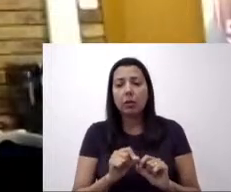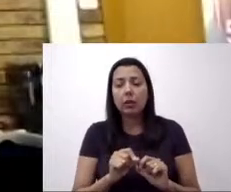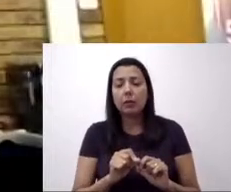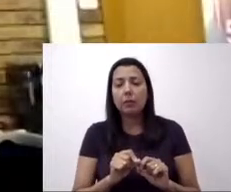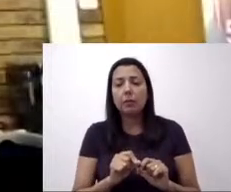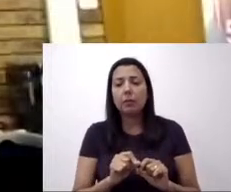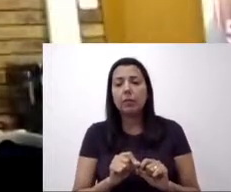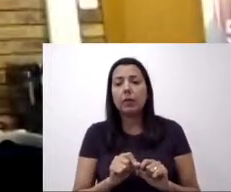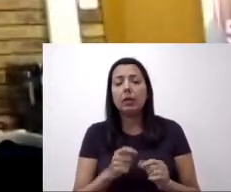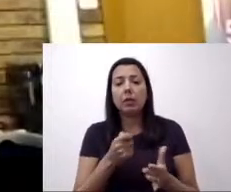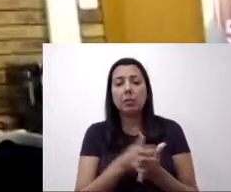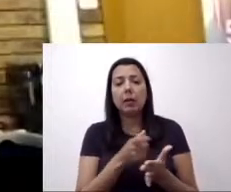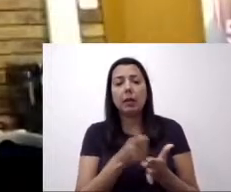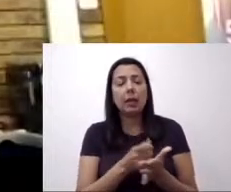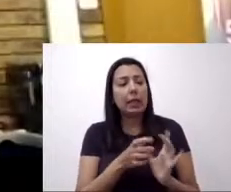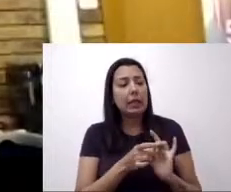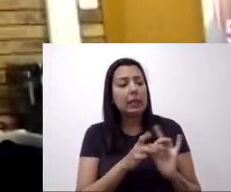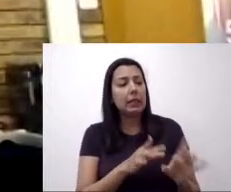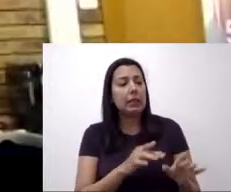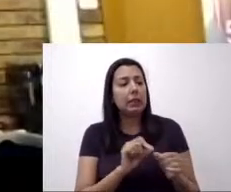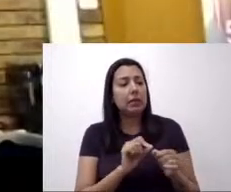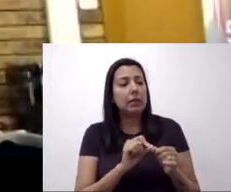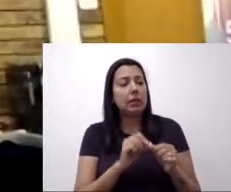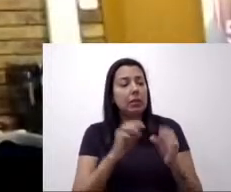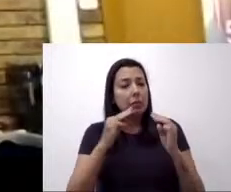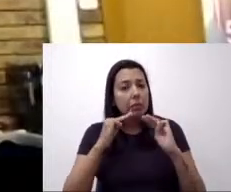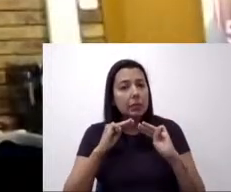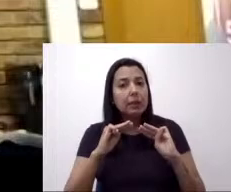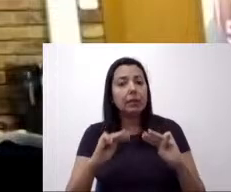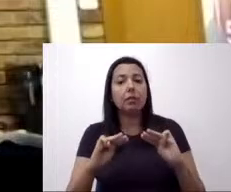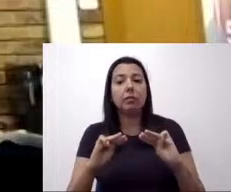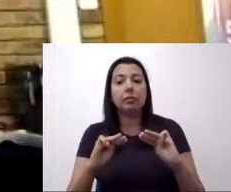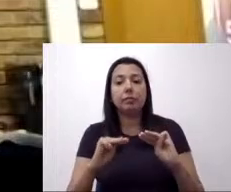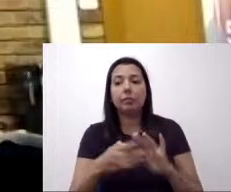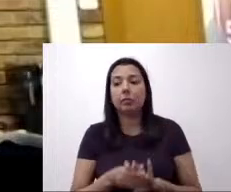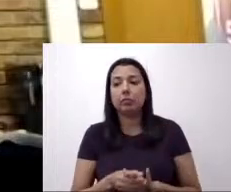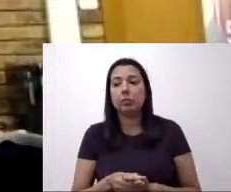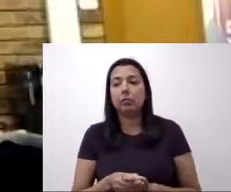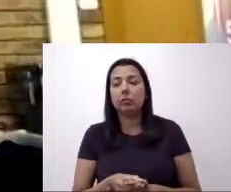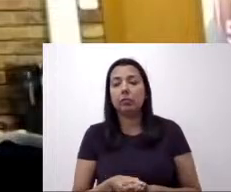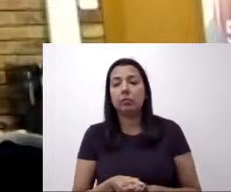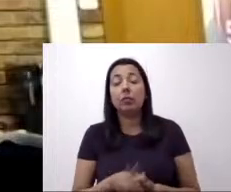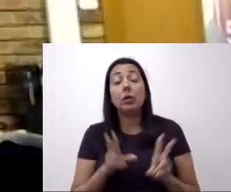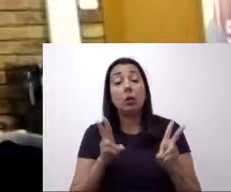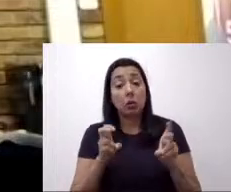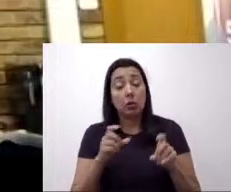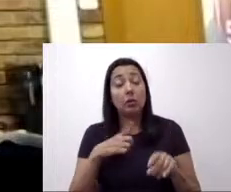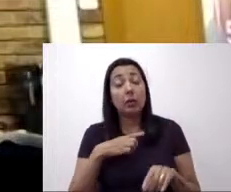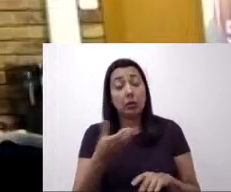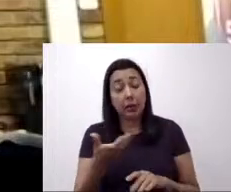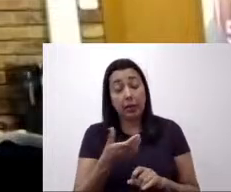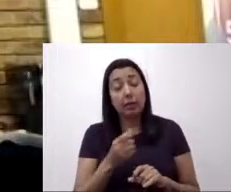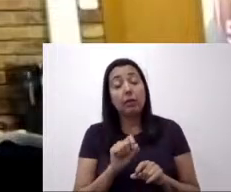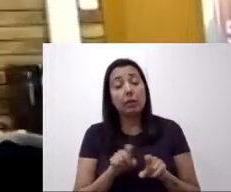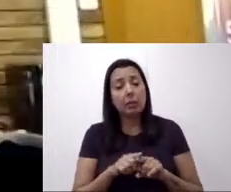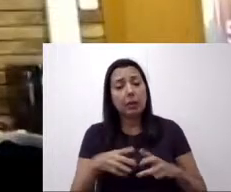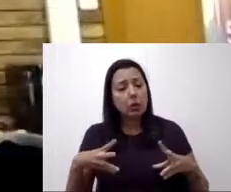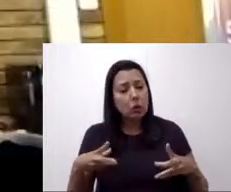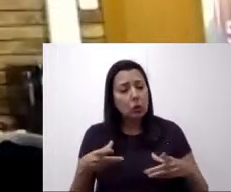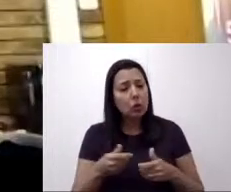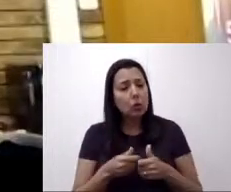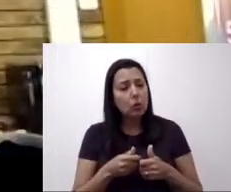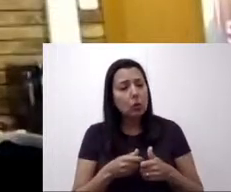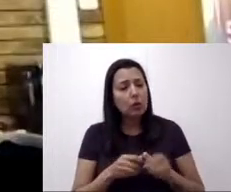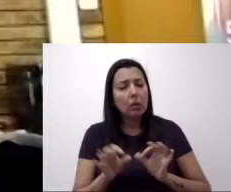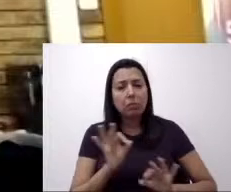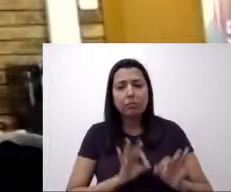launch a mission about high civil servant expert, I try to reconstitute all the discussion there is first between